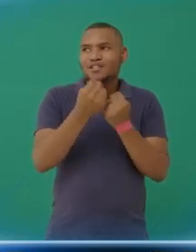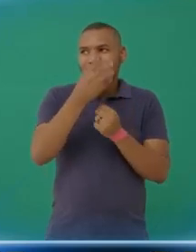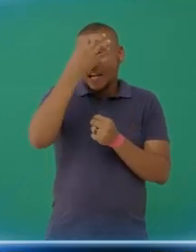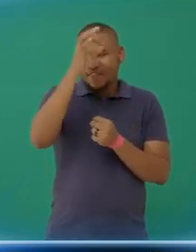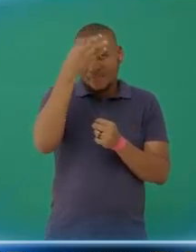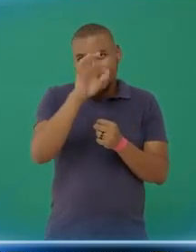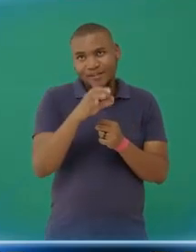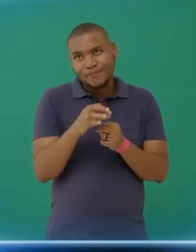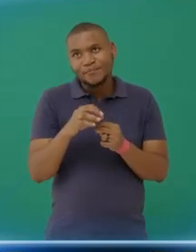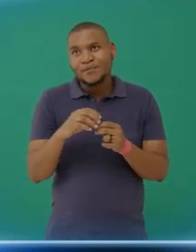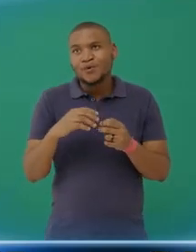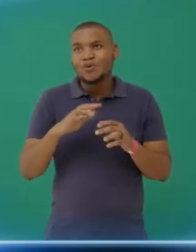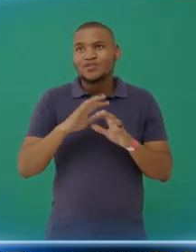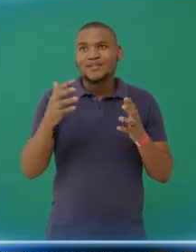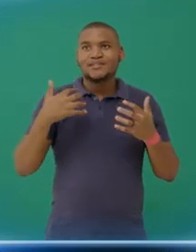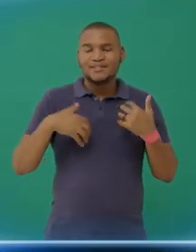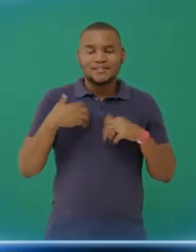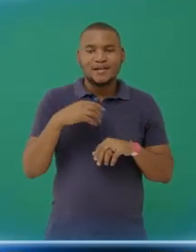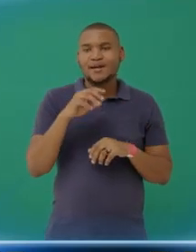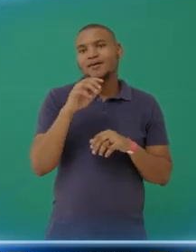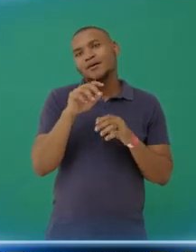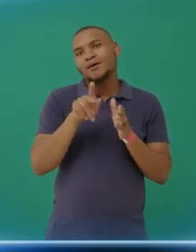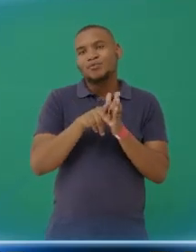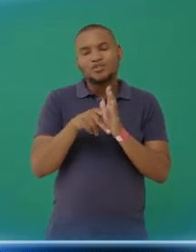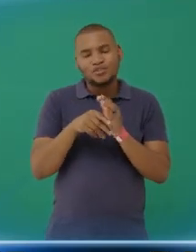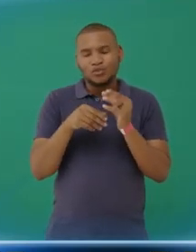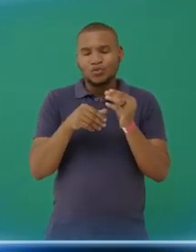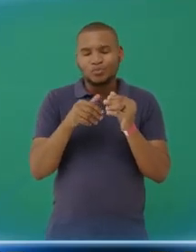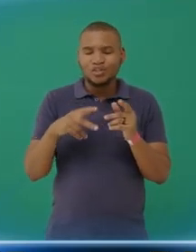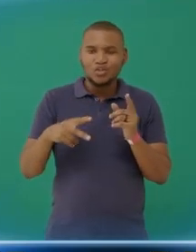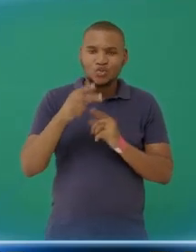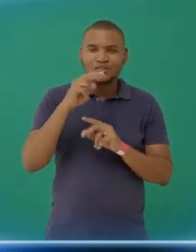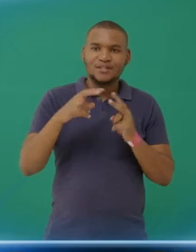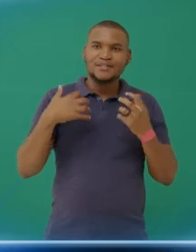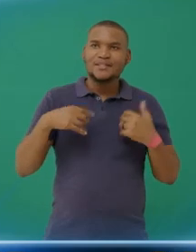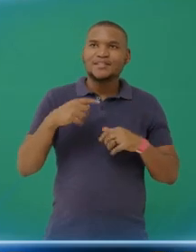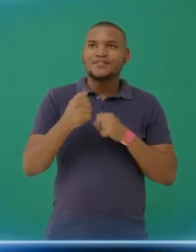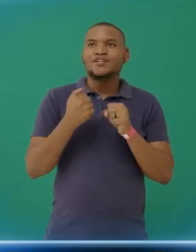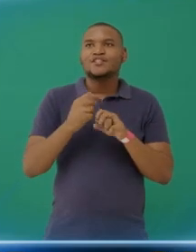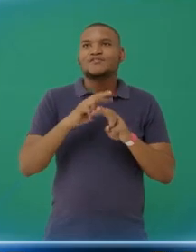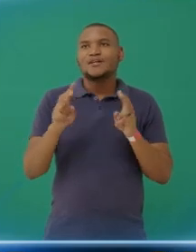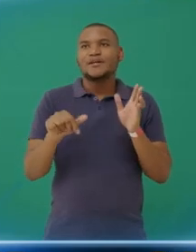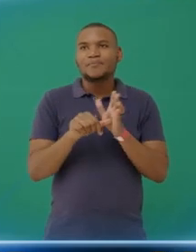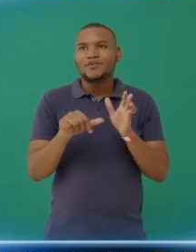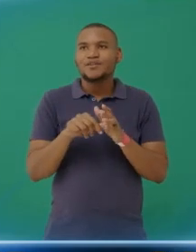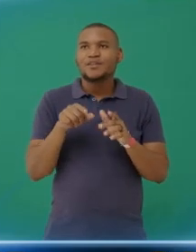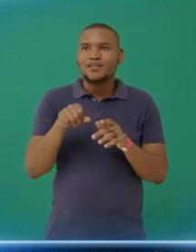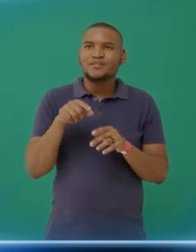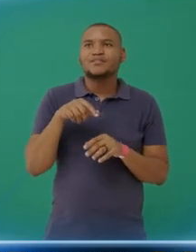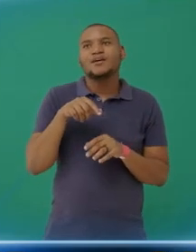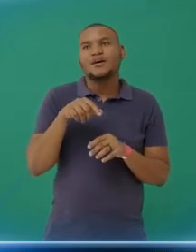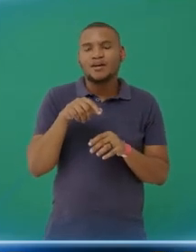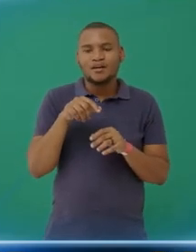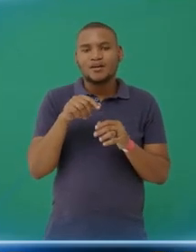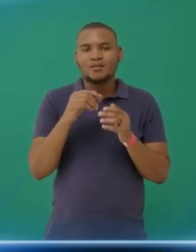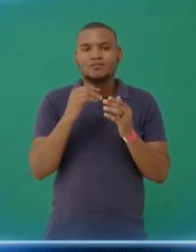Oh, this is so exciting. Manifesto launch is always exciting. This year it's really important. These steps that we're taking on this manifesto launch